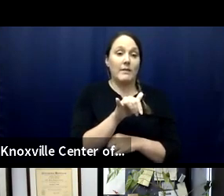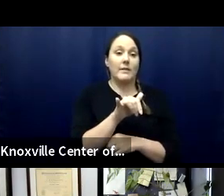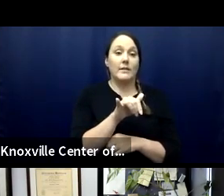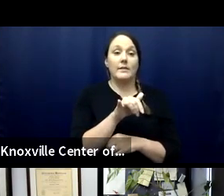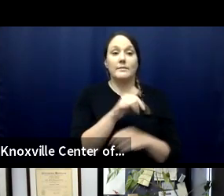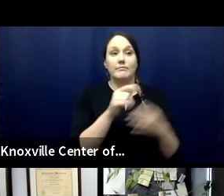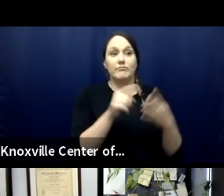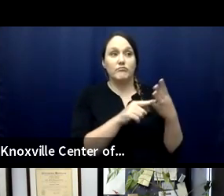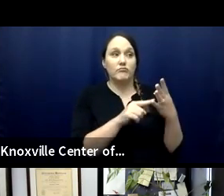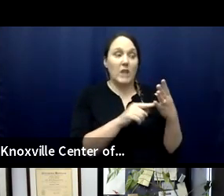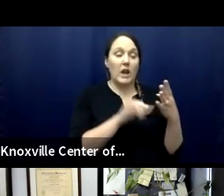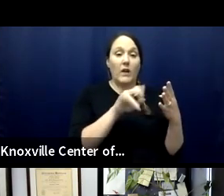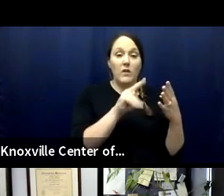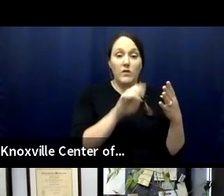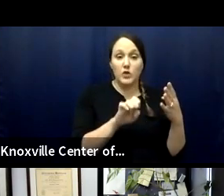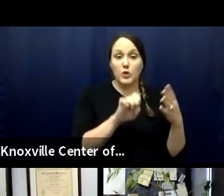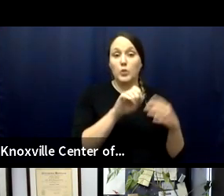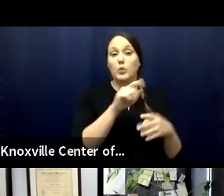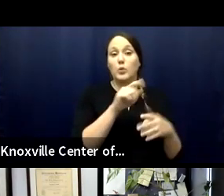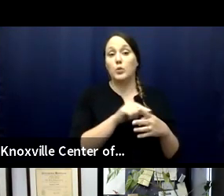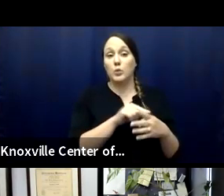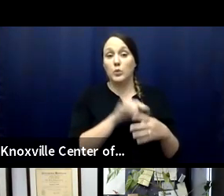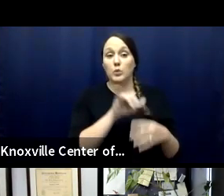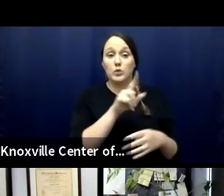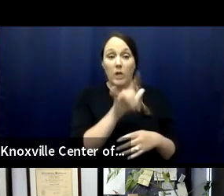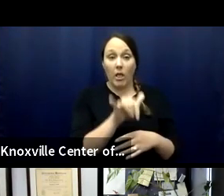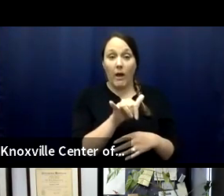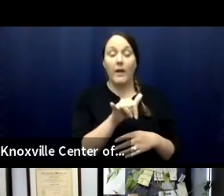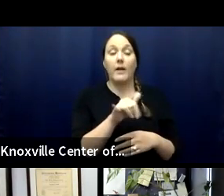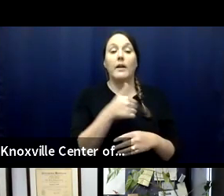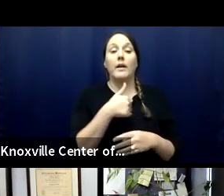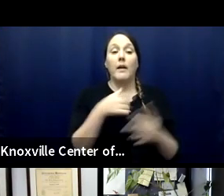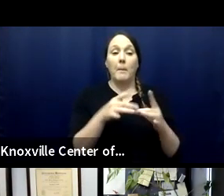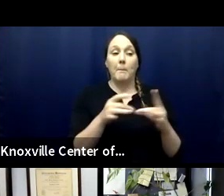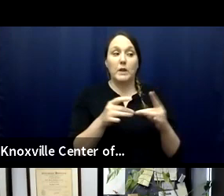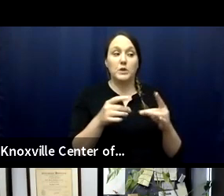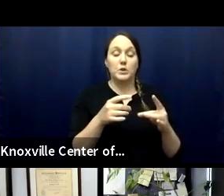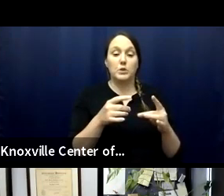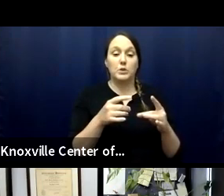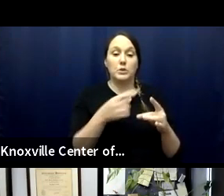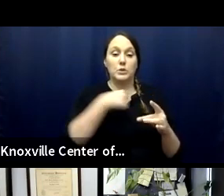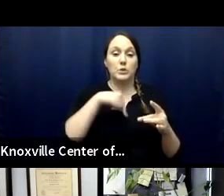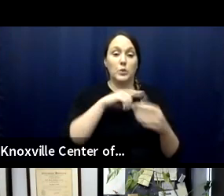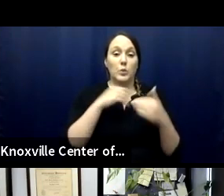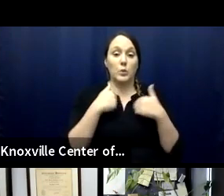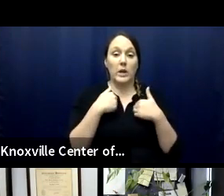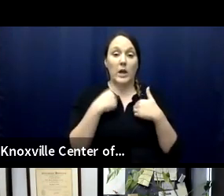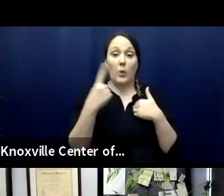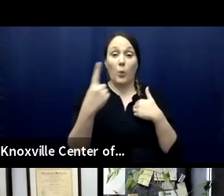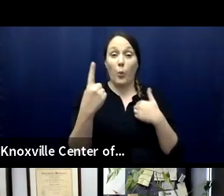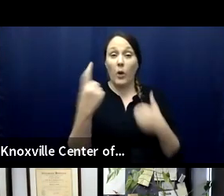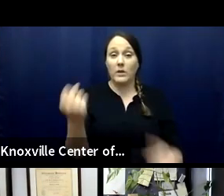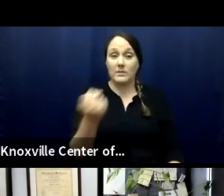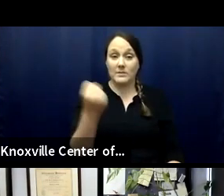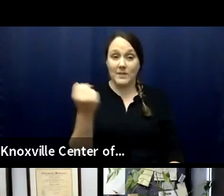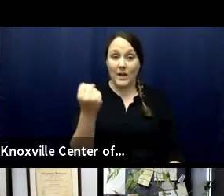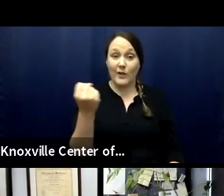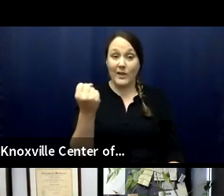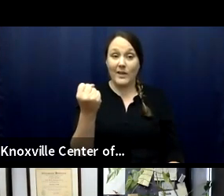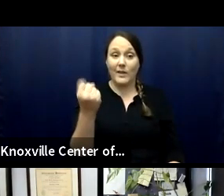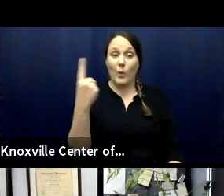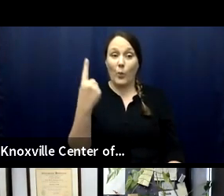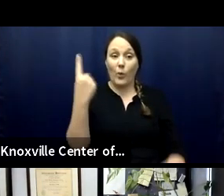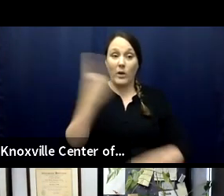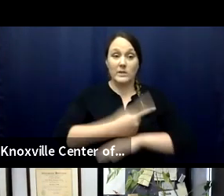late June and early July. I mentioned that we had a single Saturday with